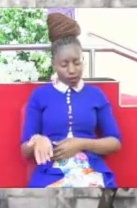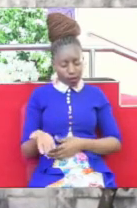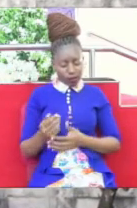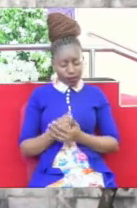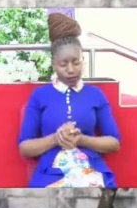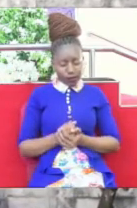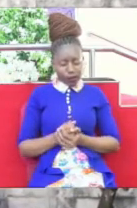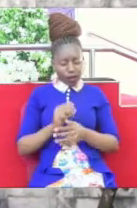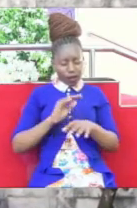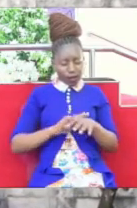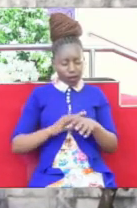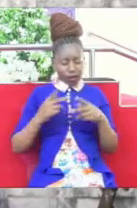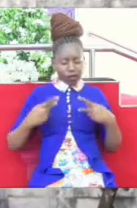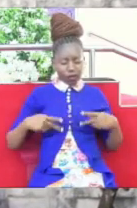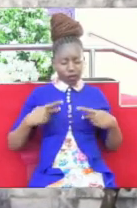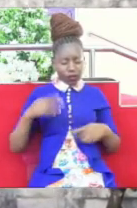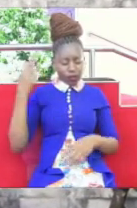Touch your people.